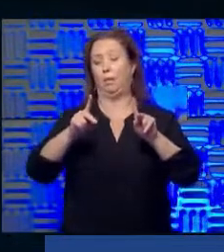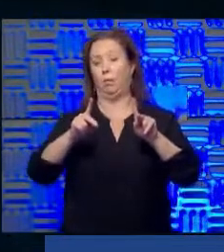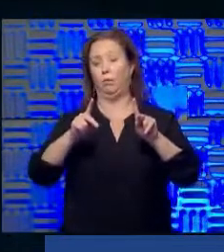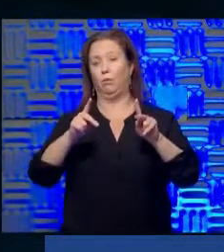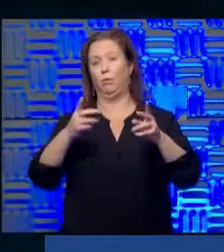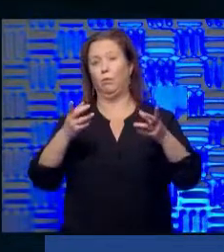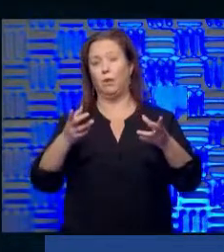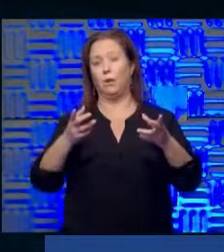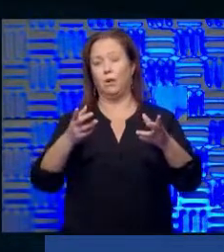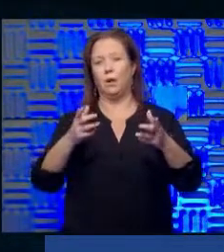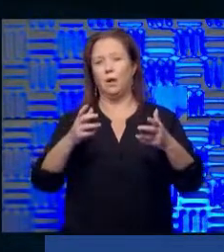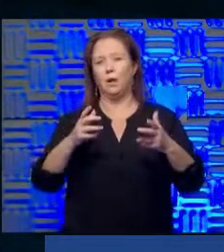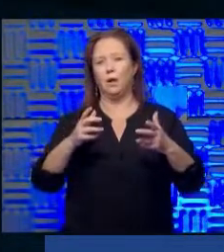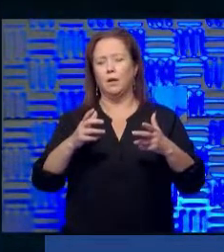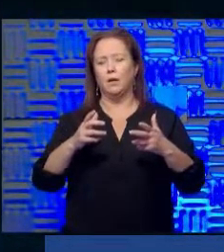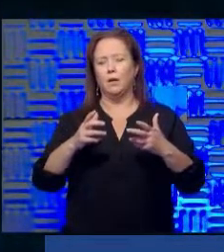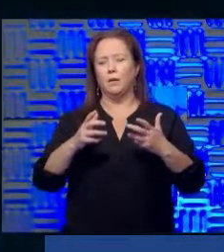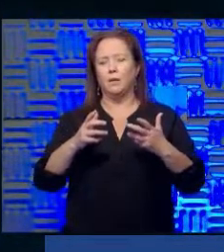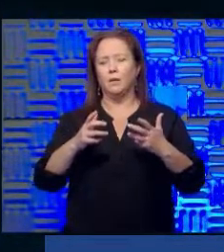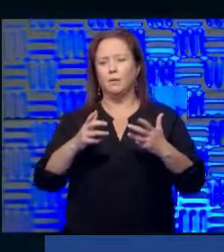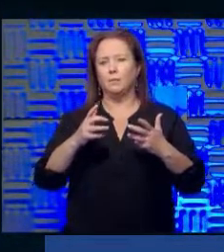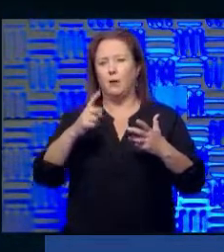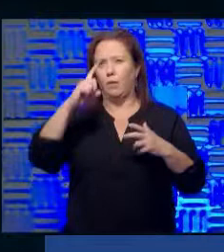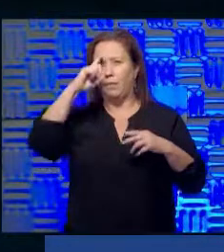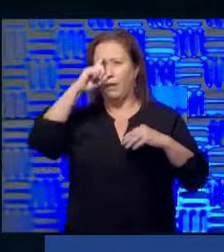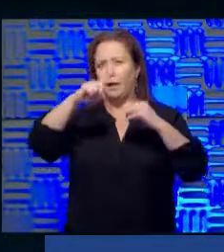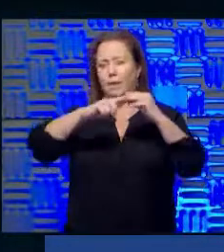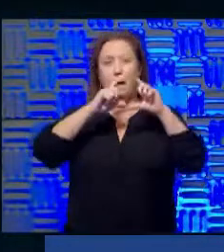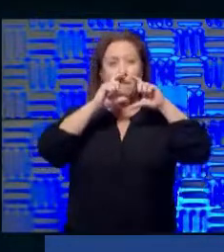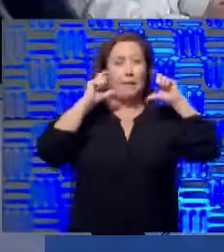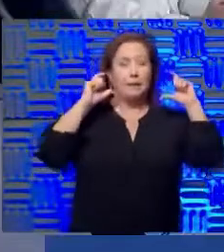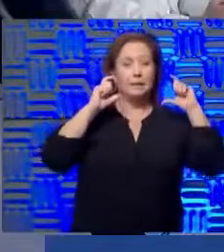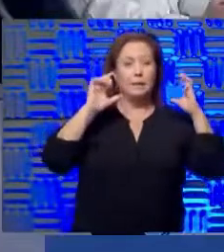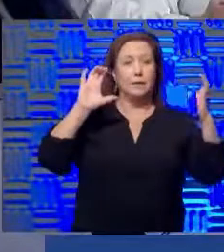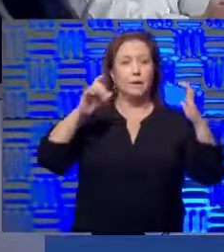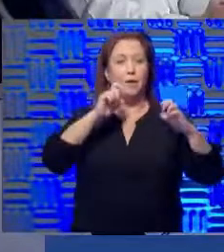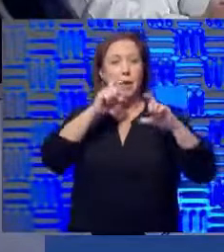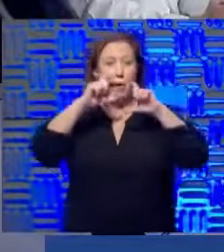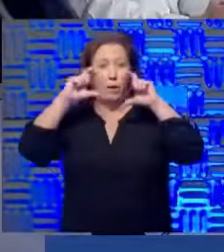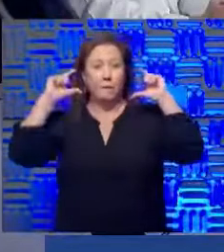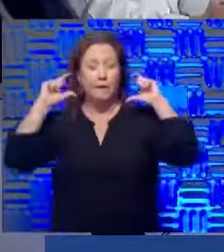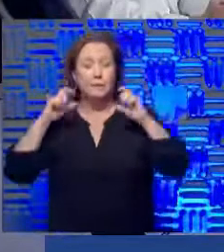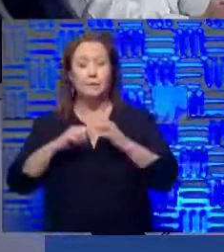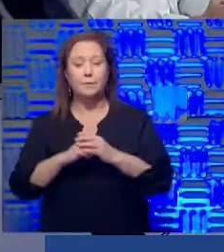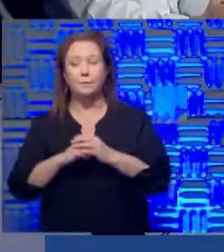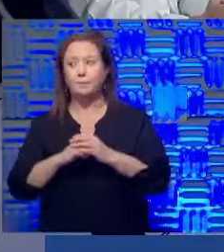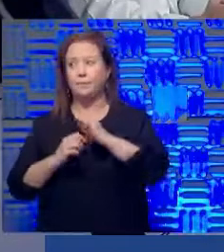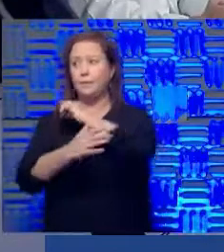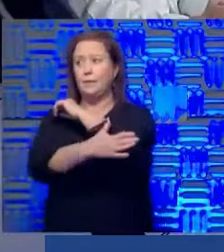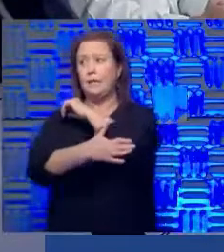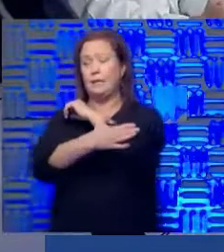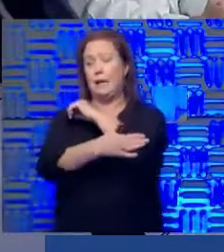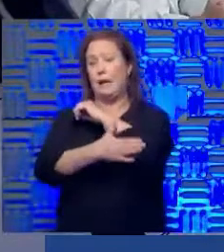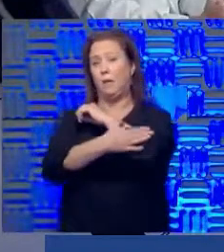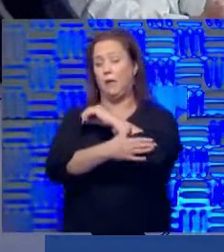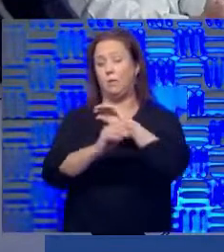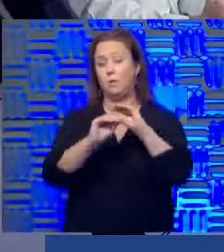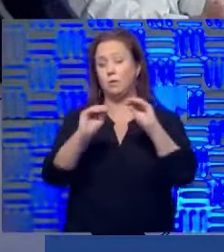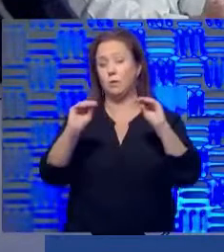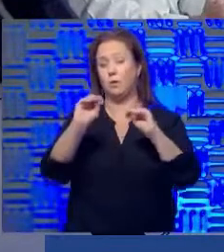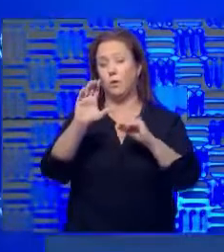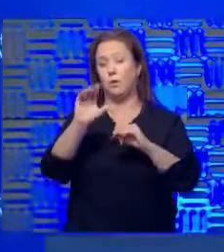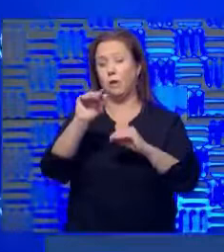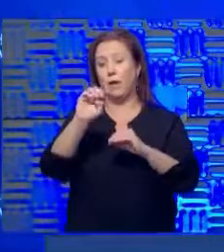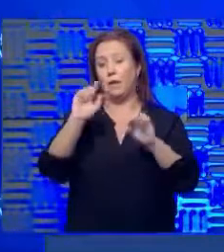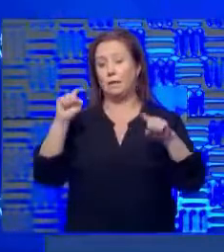maybe a little bit more conscious about this than others? You bet. So one thing is, in that county where they haven't had a case in 4 weeks